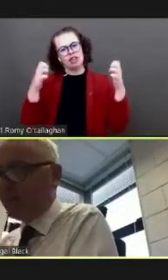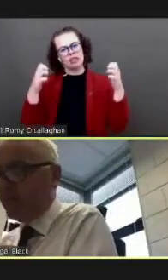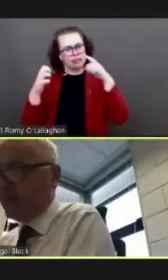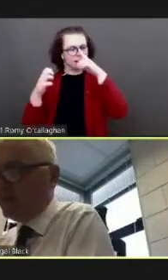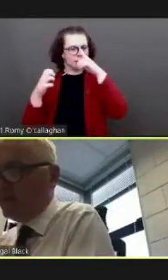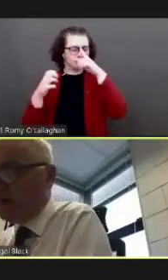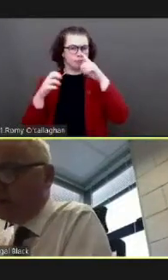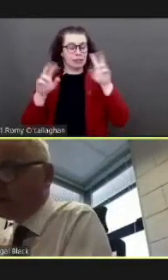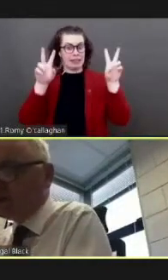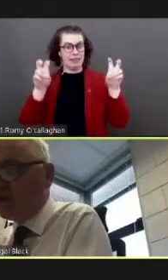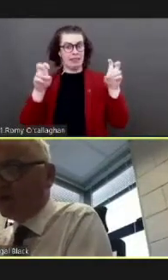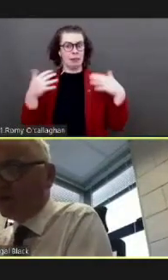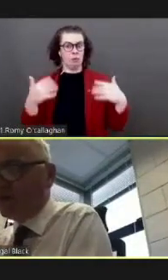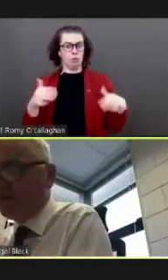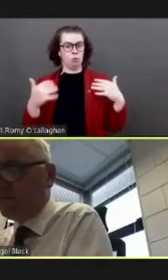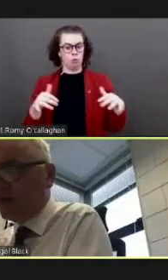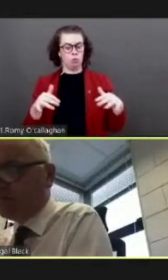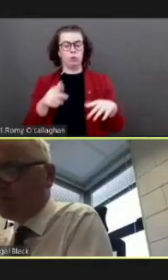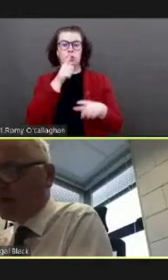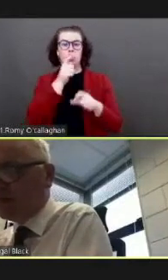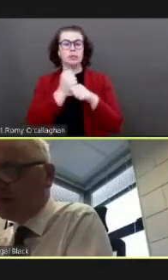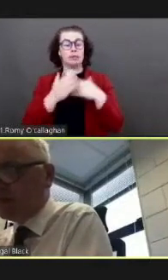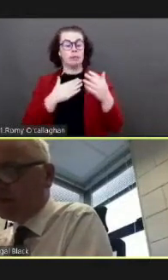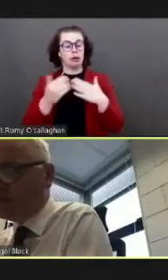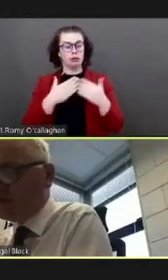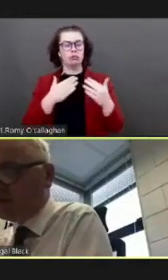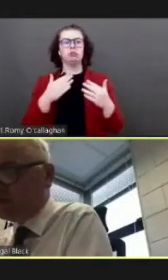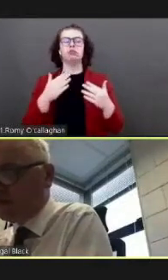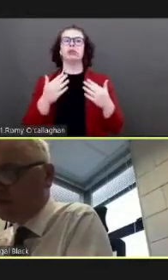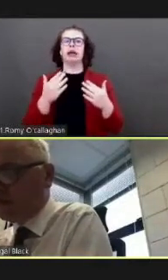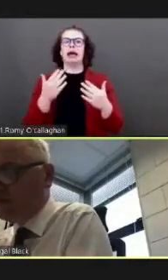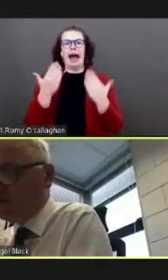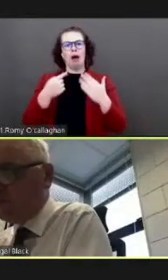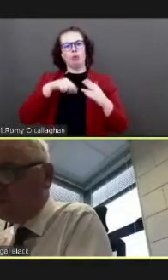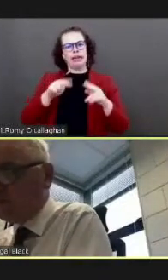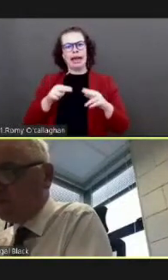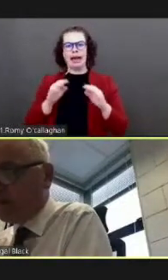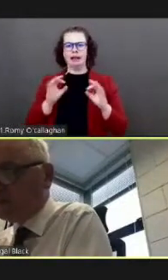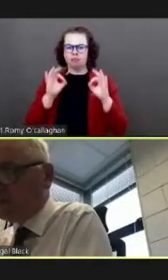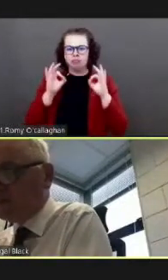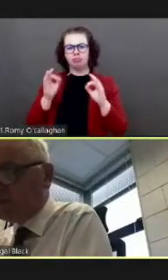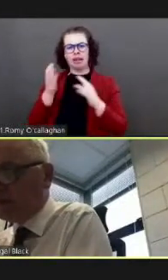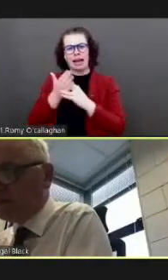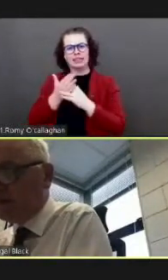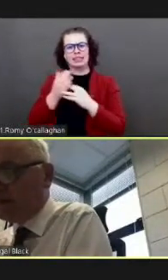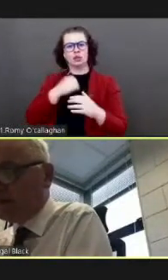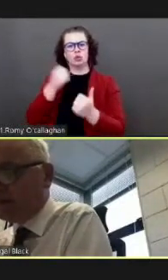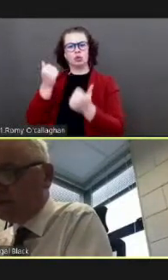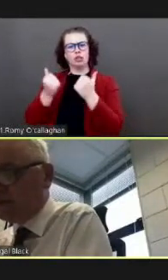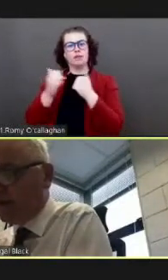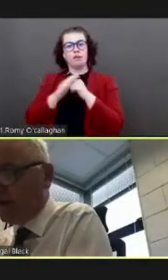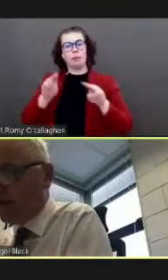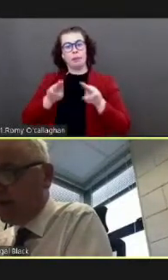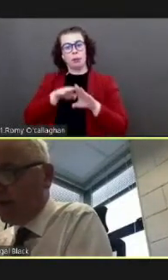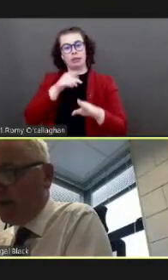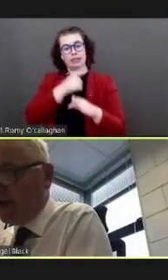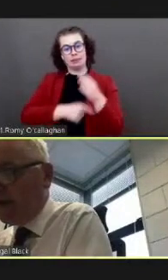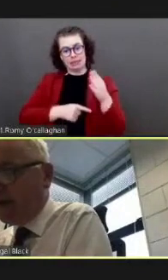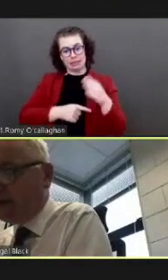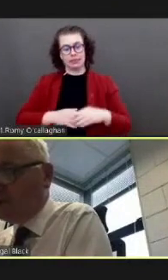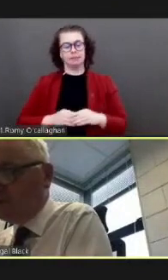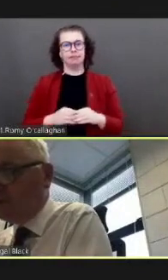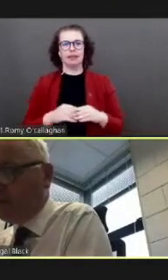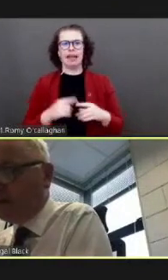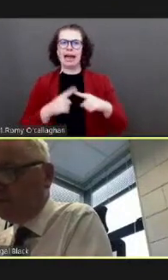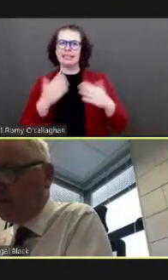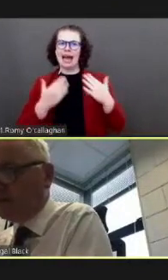theme, which talks about effective access to justice for persons with disabilities and